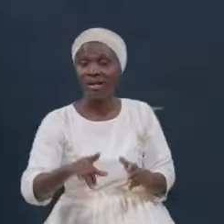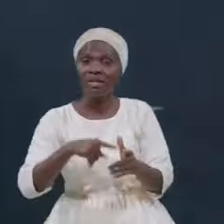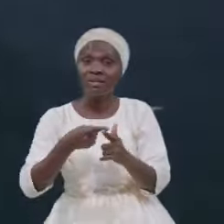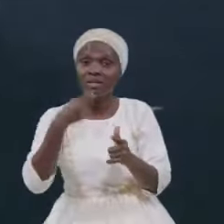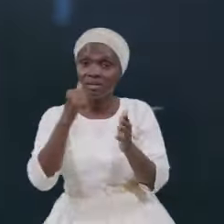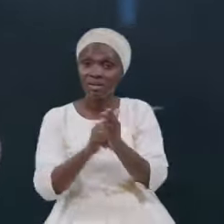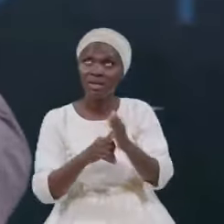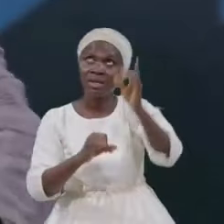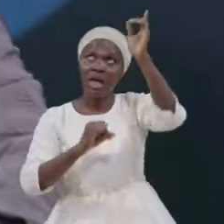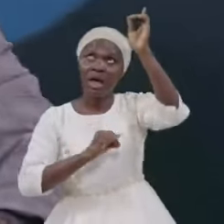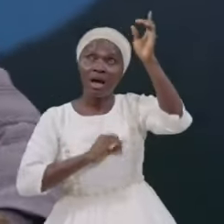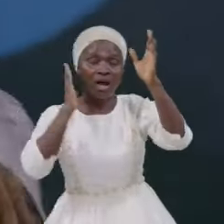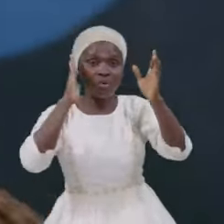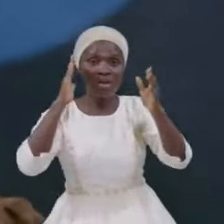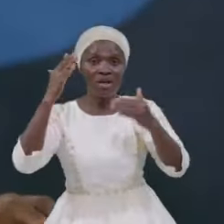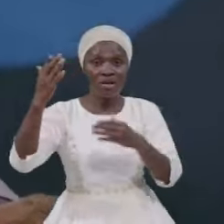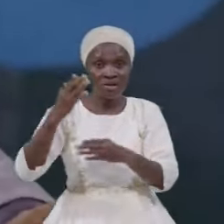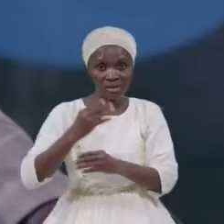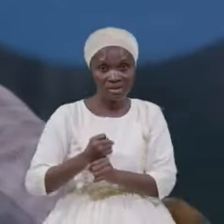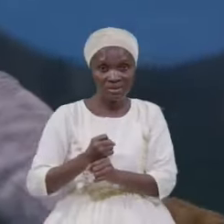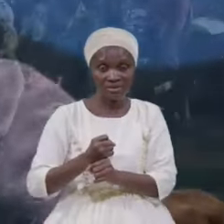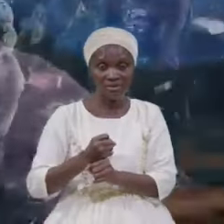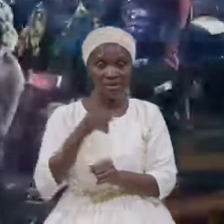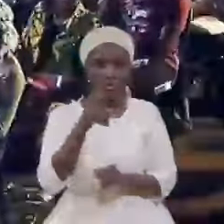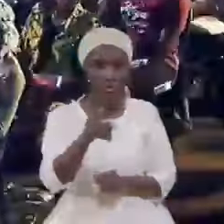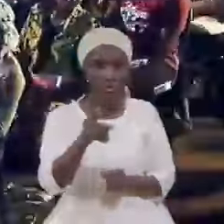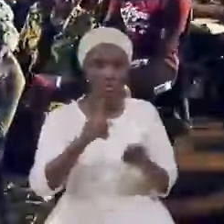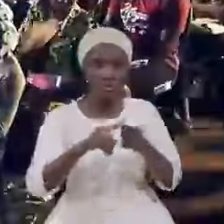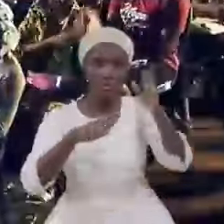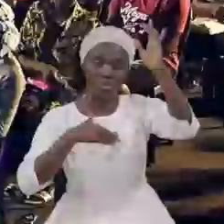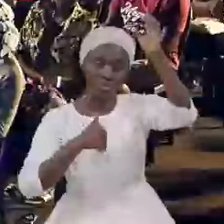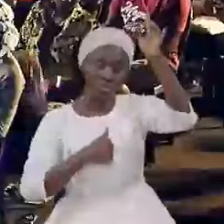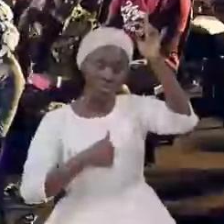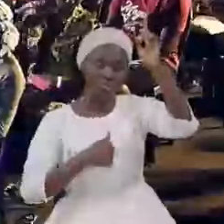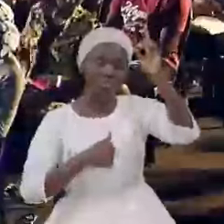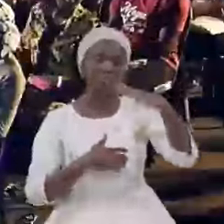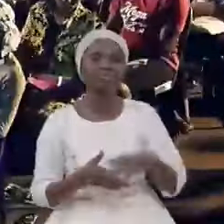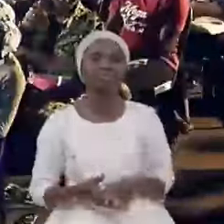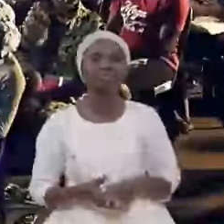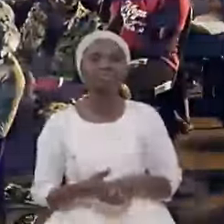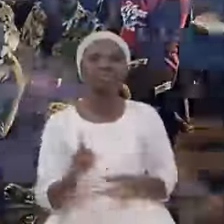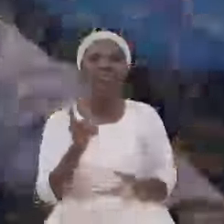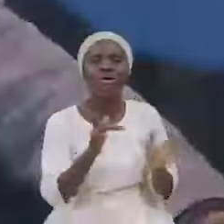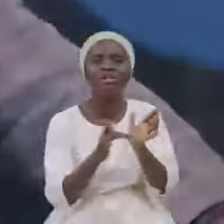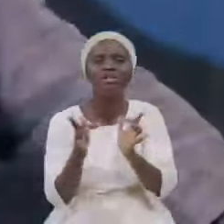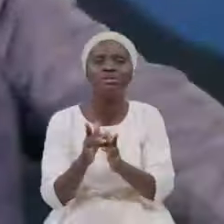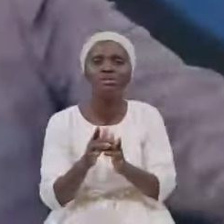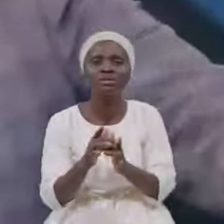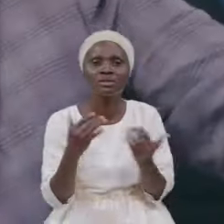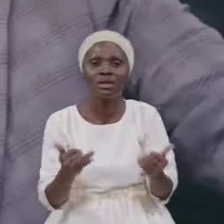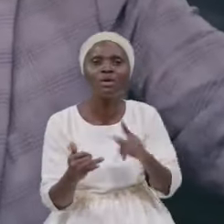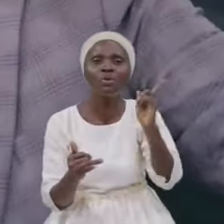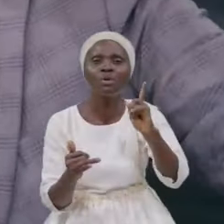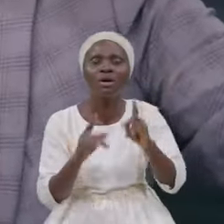am. Where is Jesus now? Where I am is on the right hand